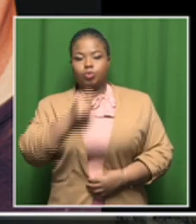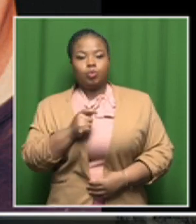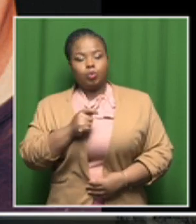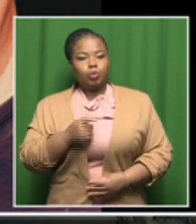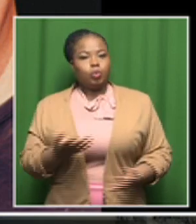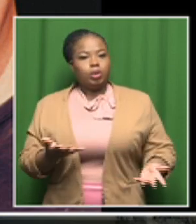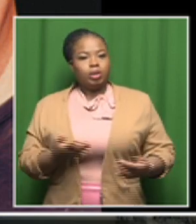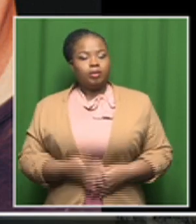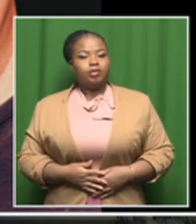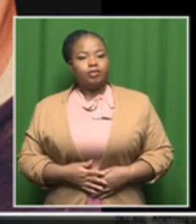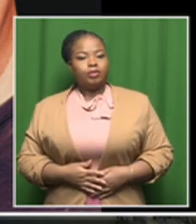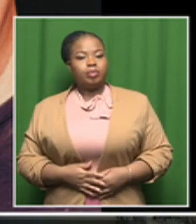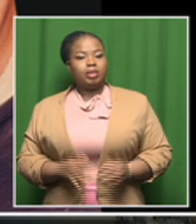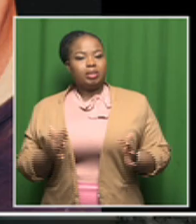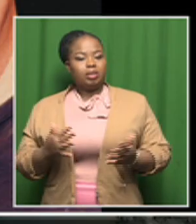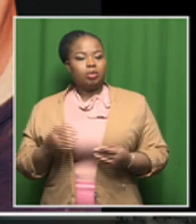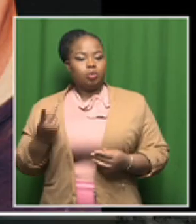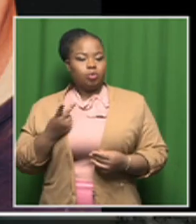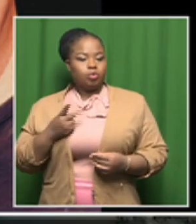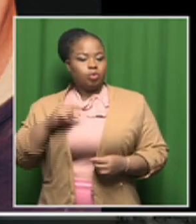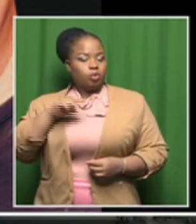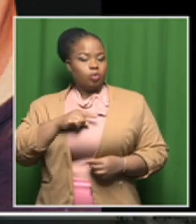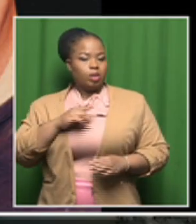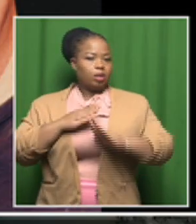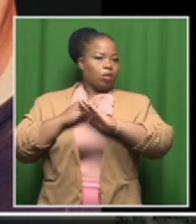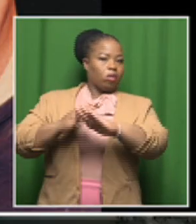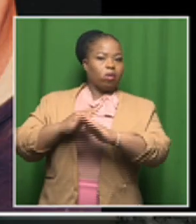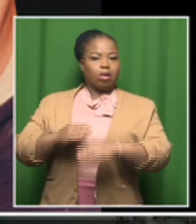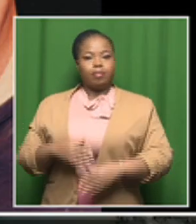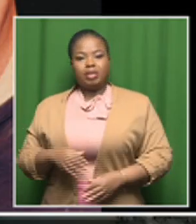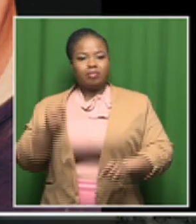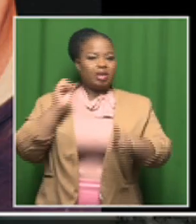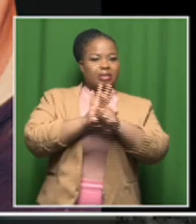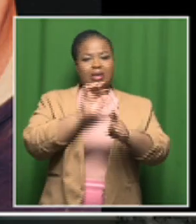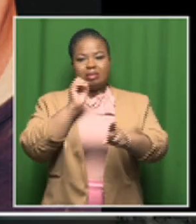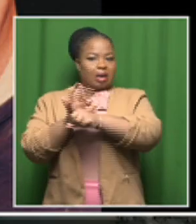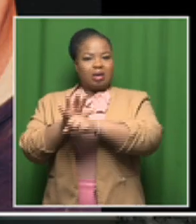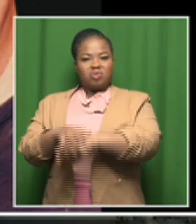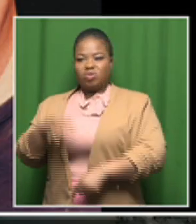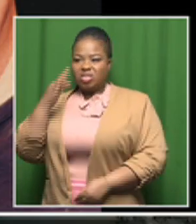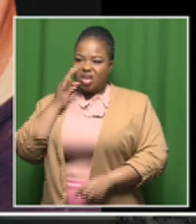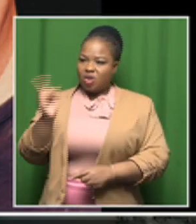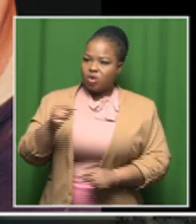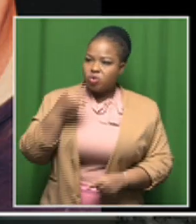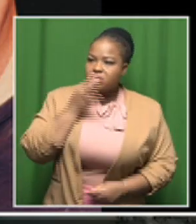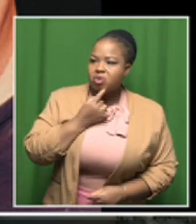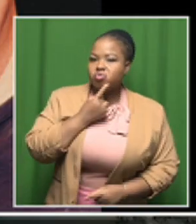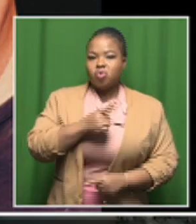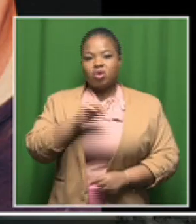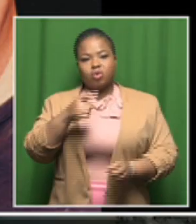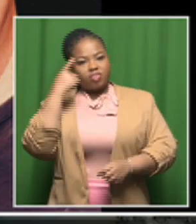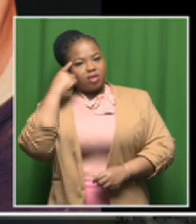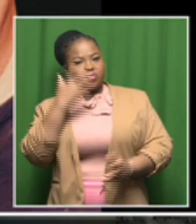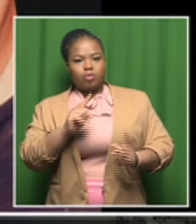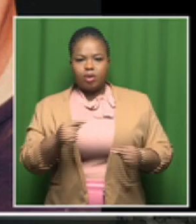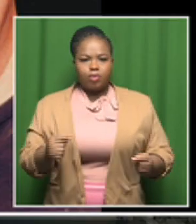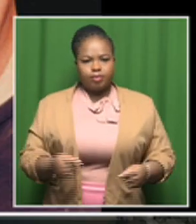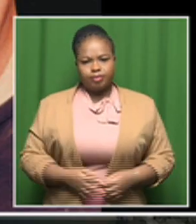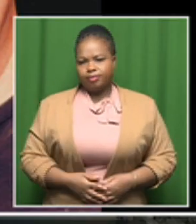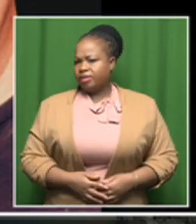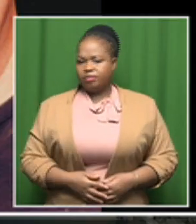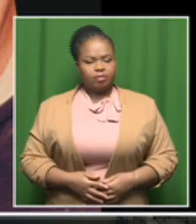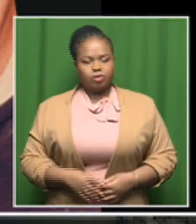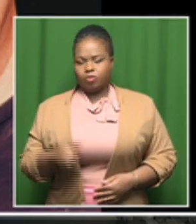being banned by the censor board, being attacked by so many people who said, you may not say that, you may not think that, you may not do that.